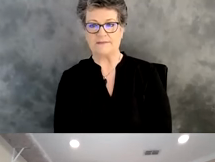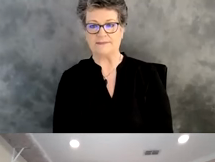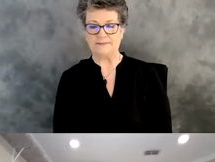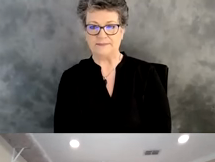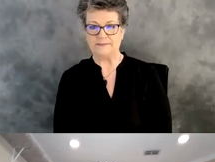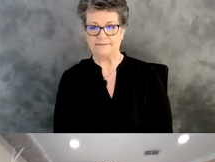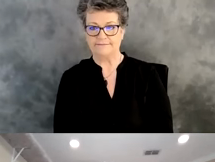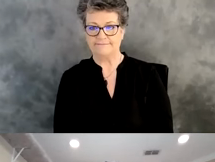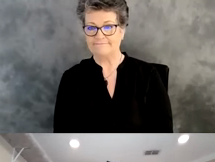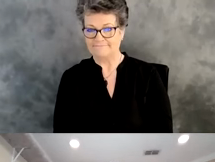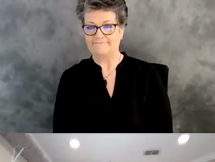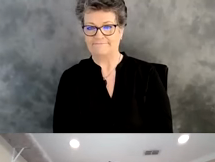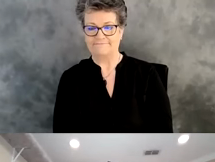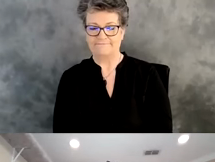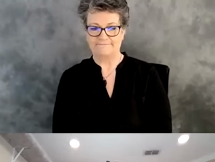Great.